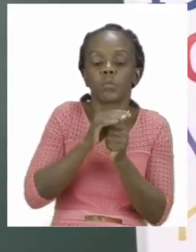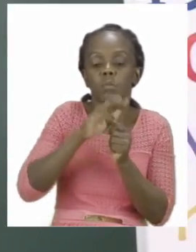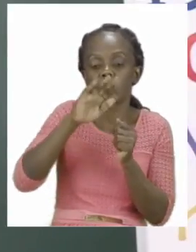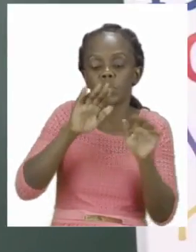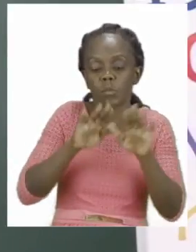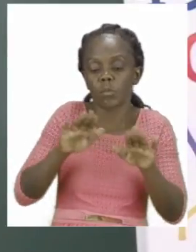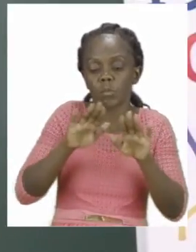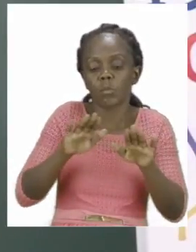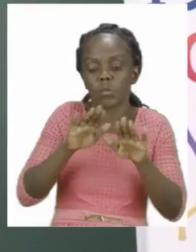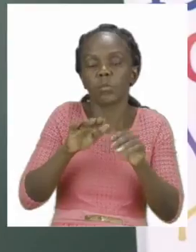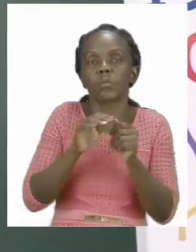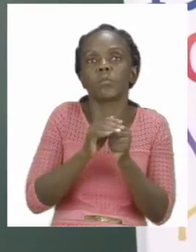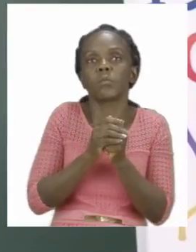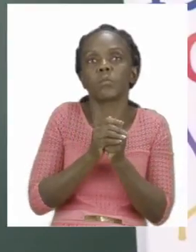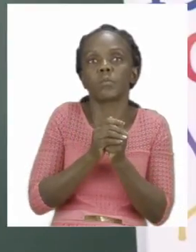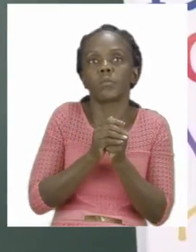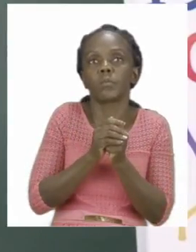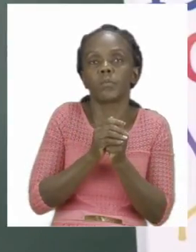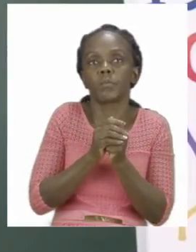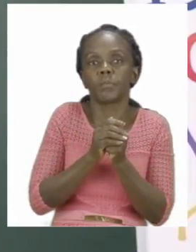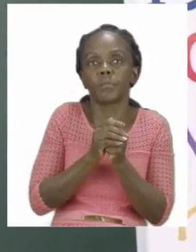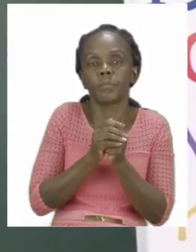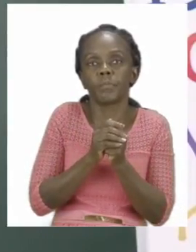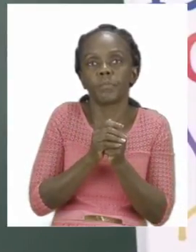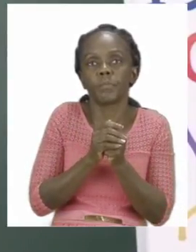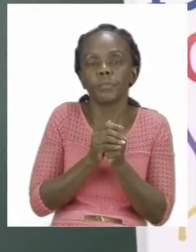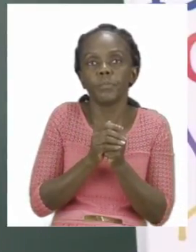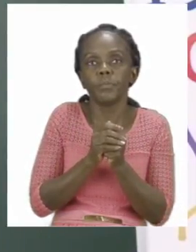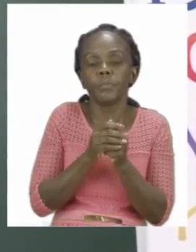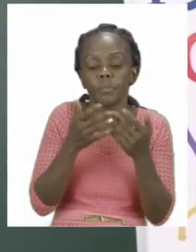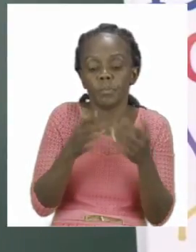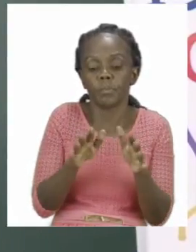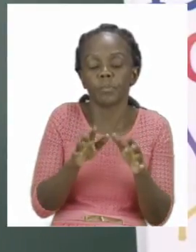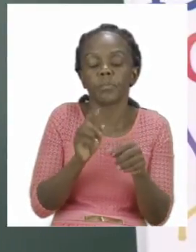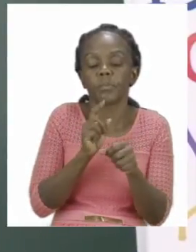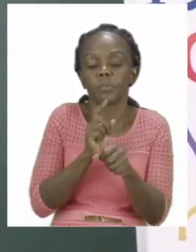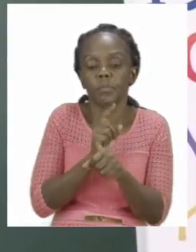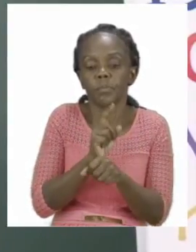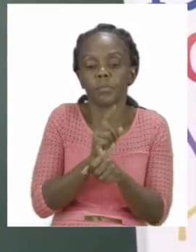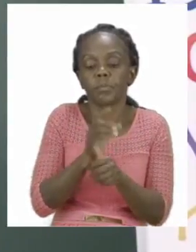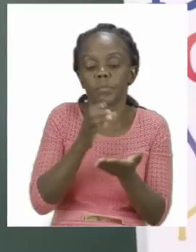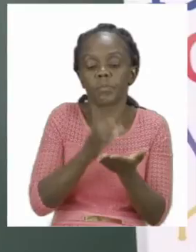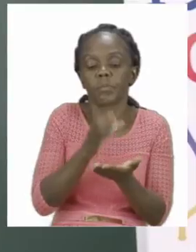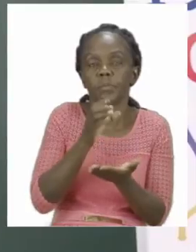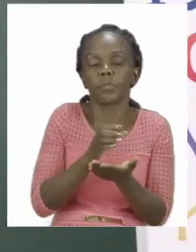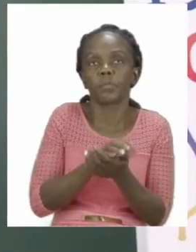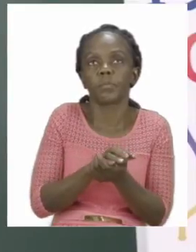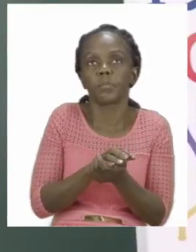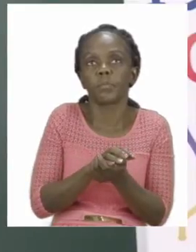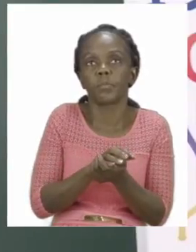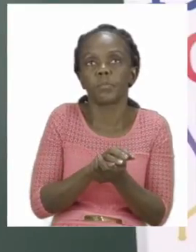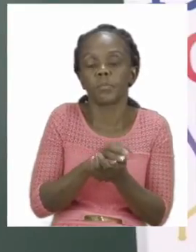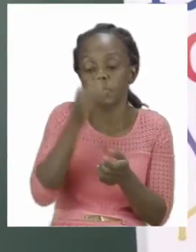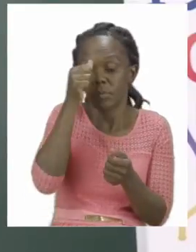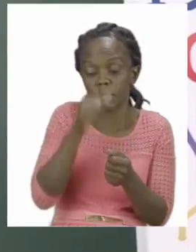the bottom. Then when you are done with the first glass, remember they said they want